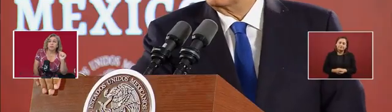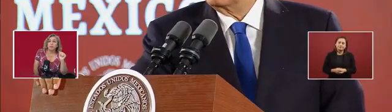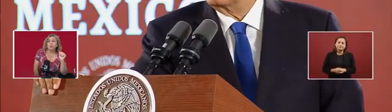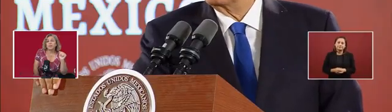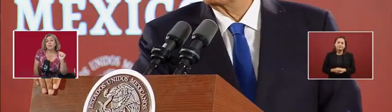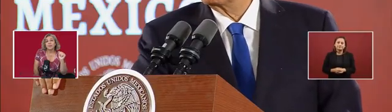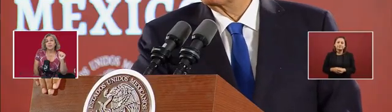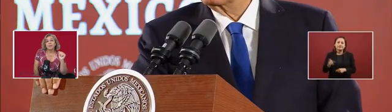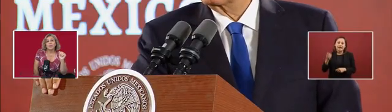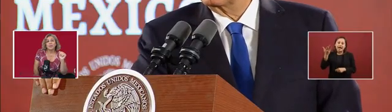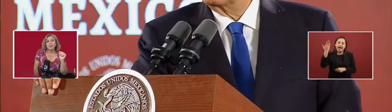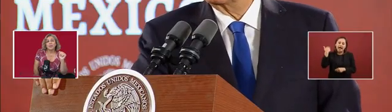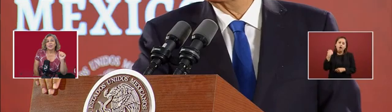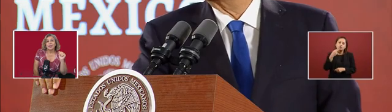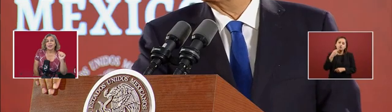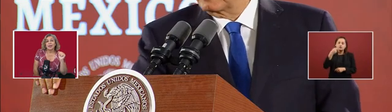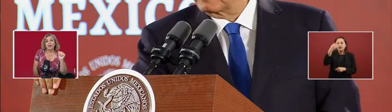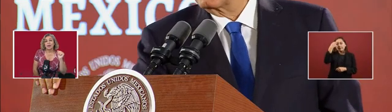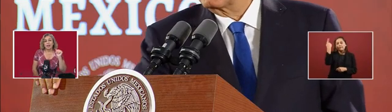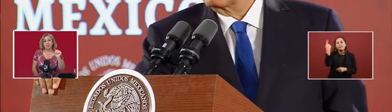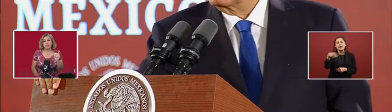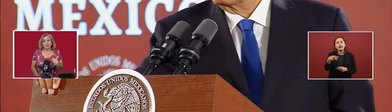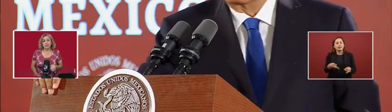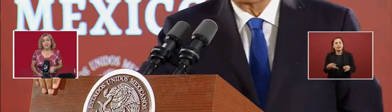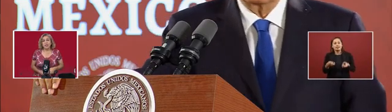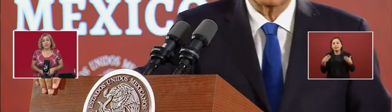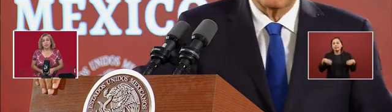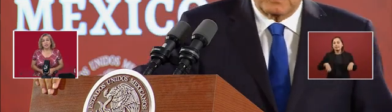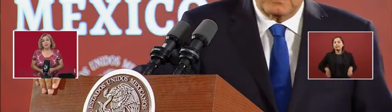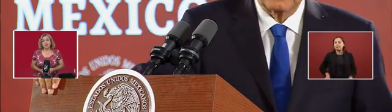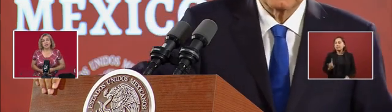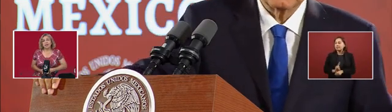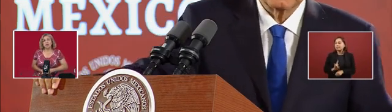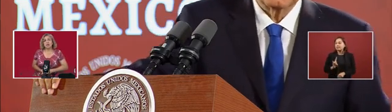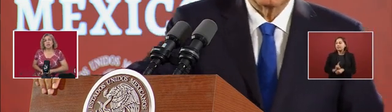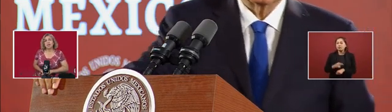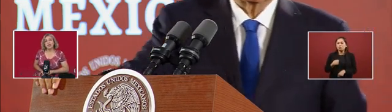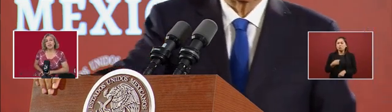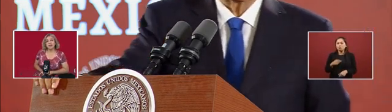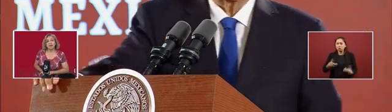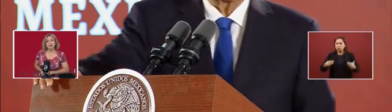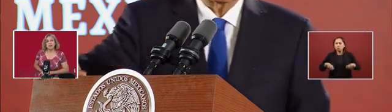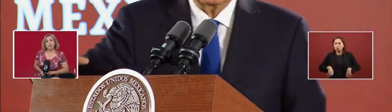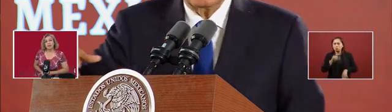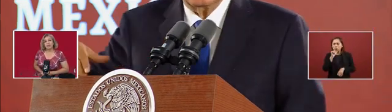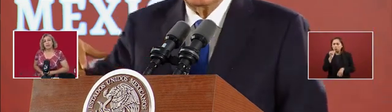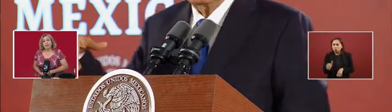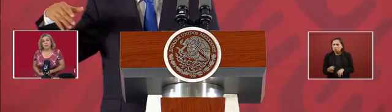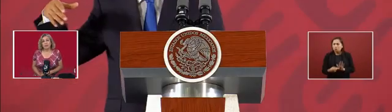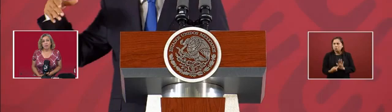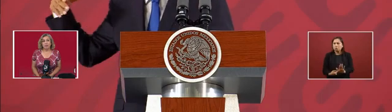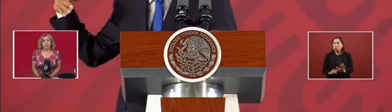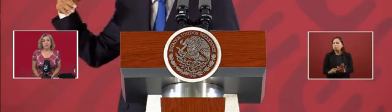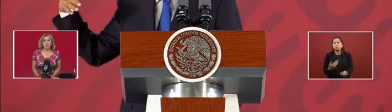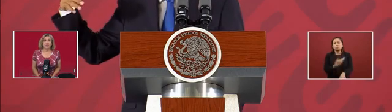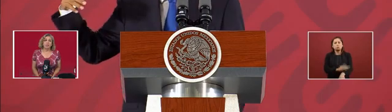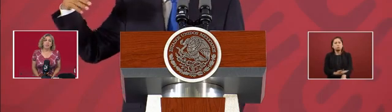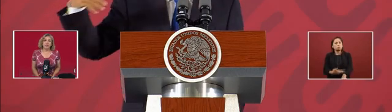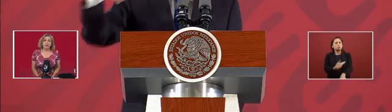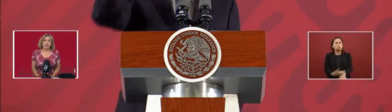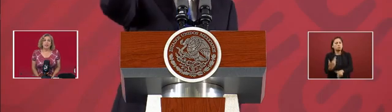push this elephant. porque estaba echado, Because era it un was elefante a big, I think he's talking about corruption. It